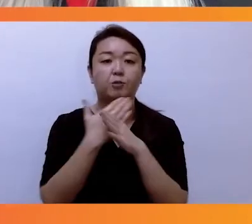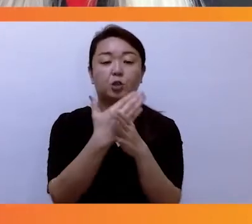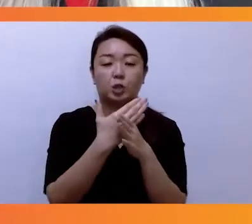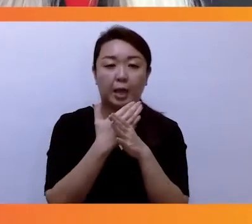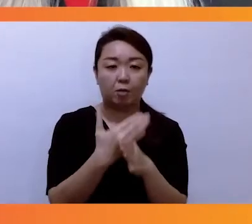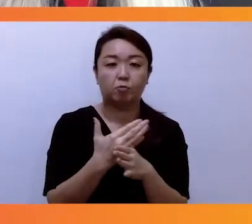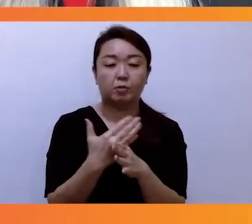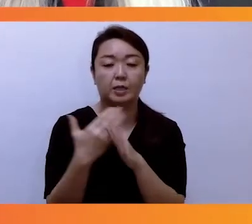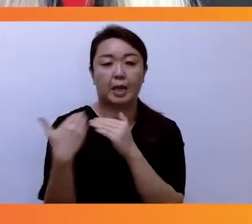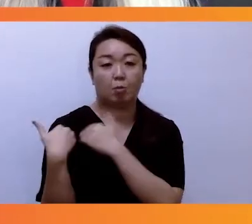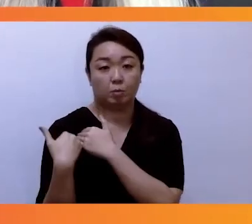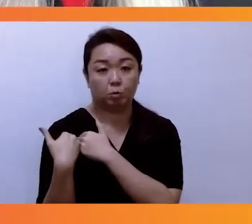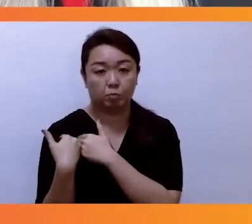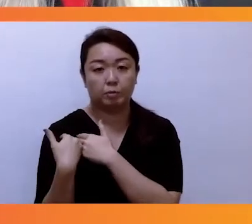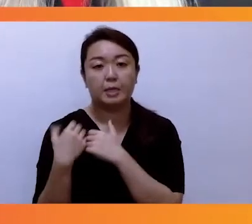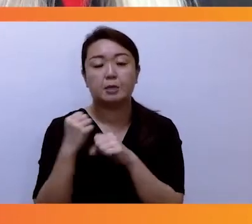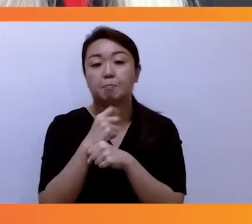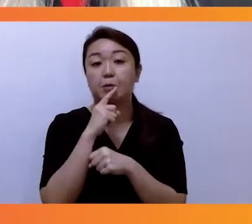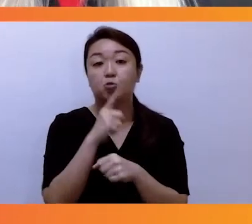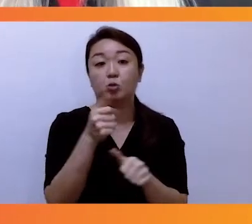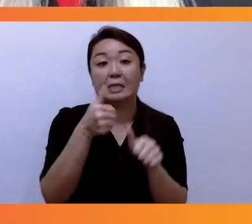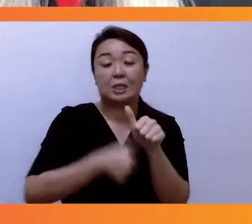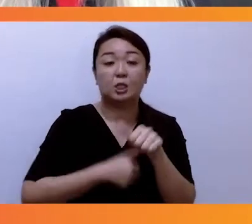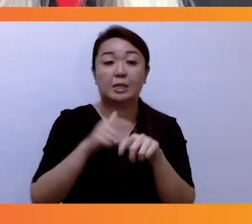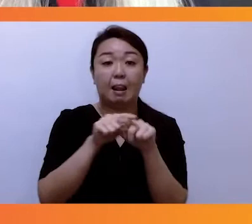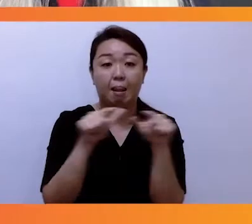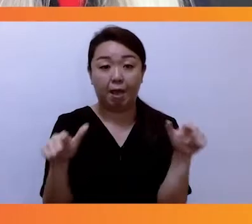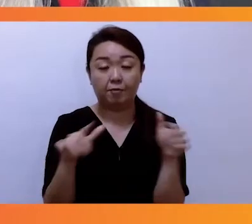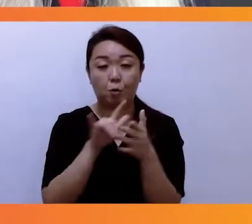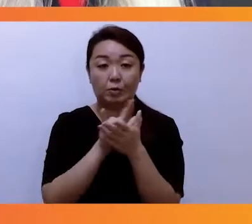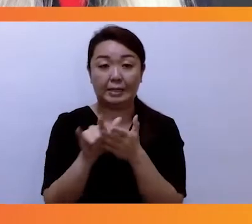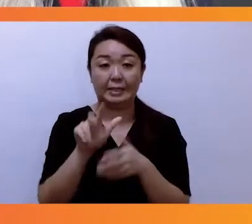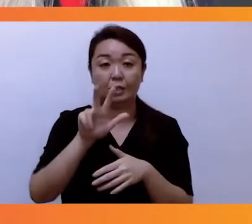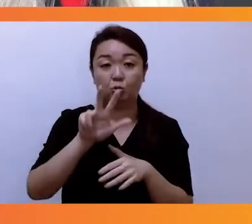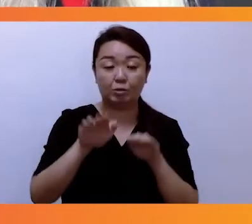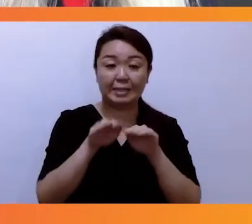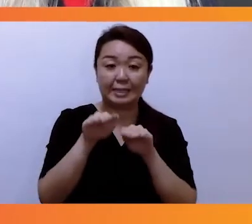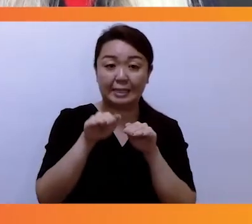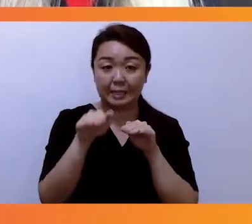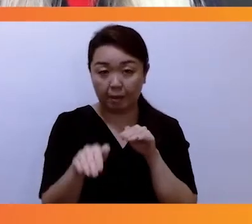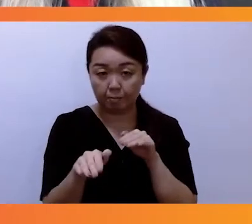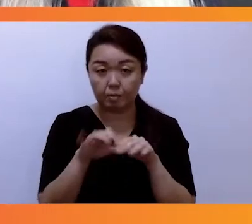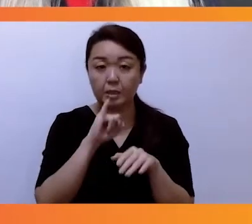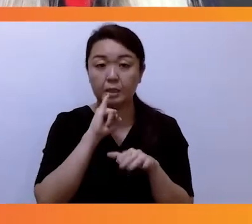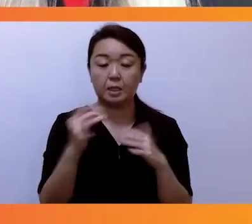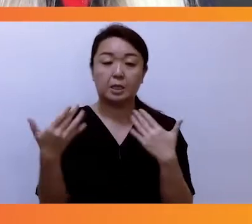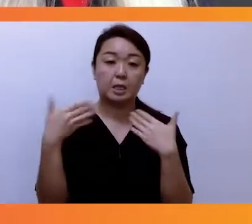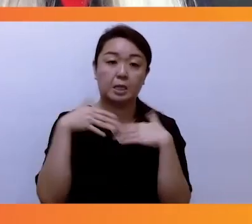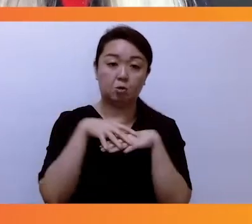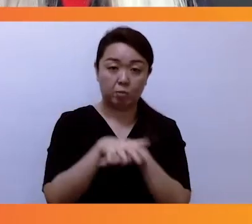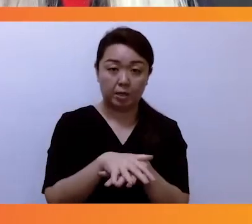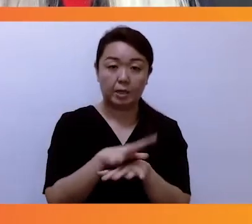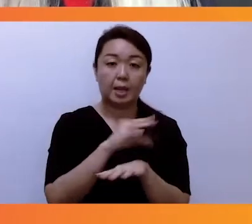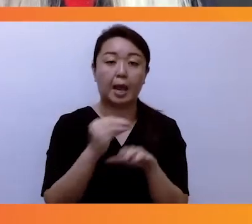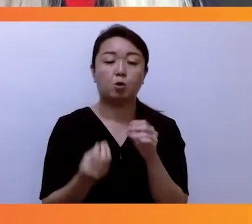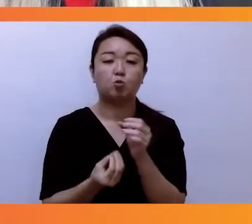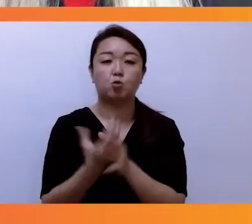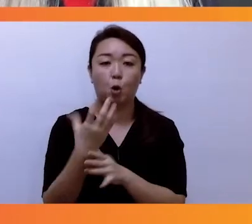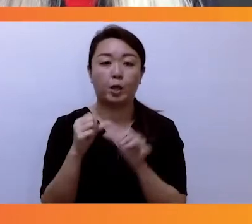in the responsibility of making certain that each level of these three steps